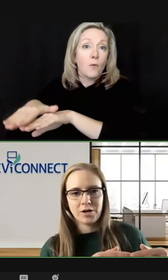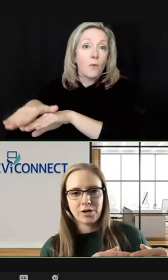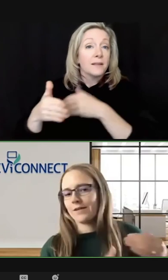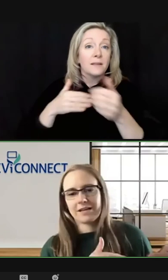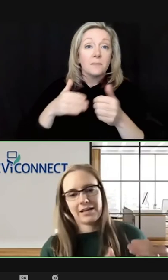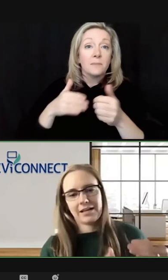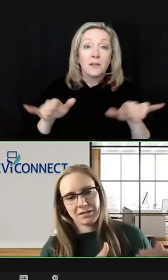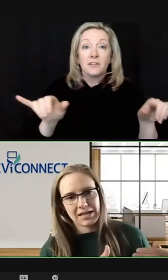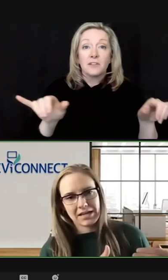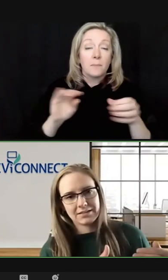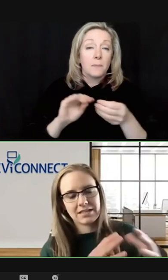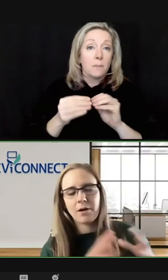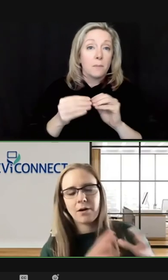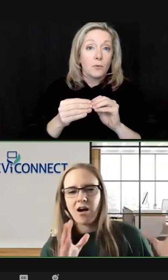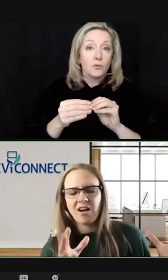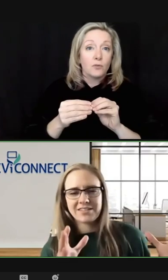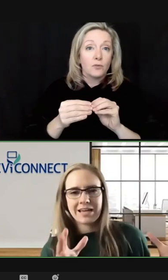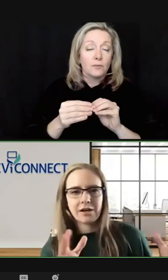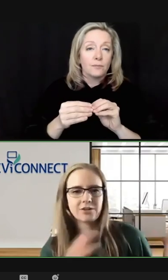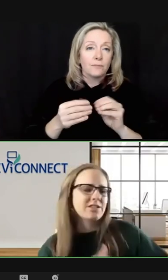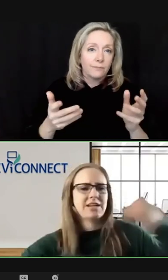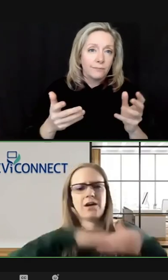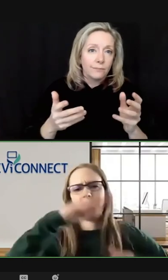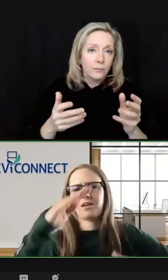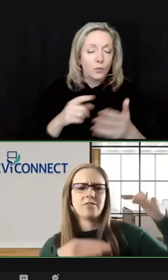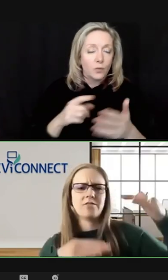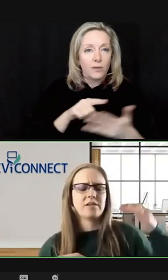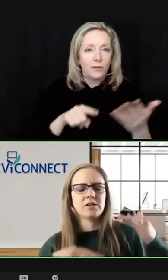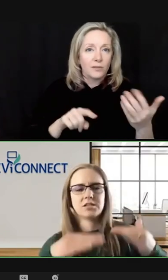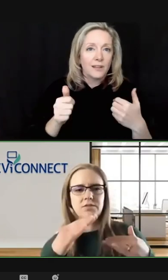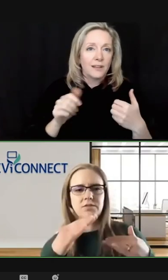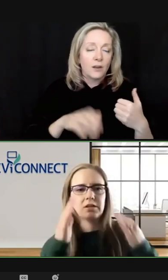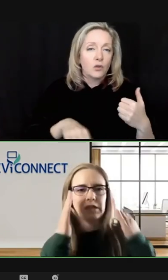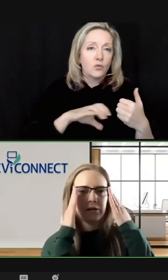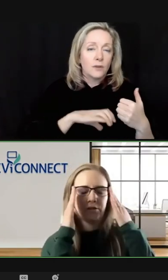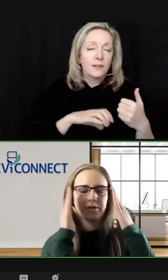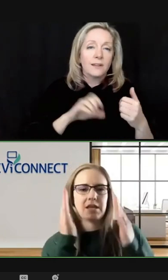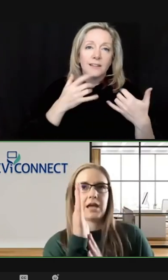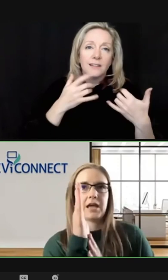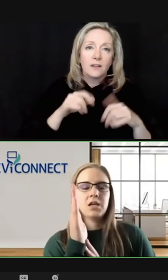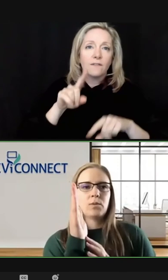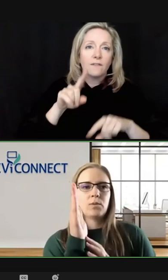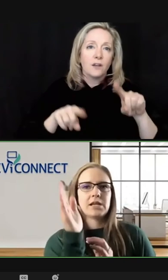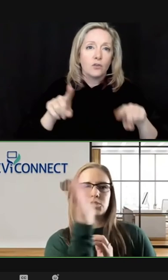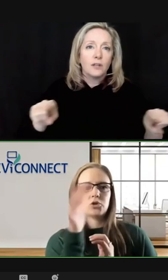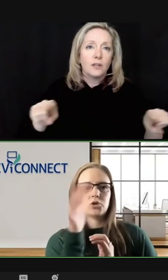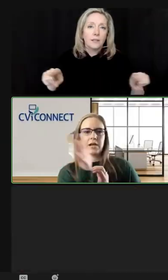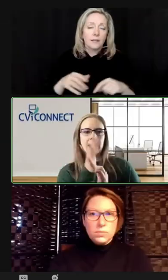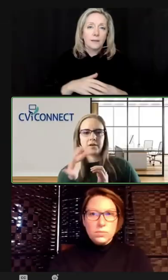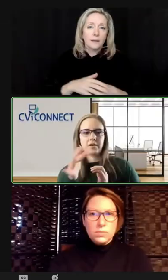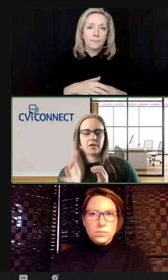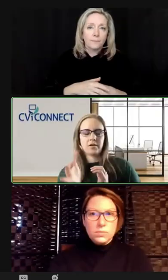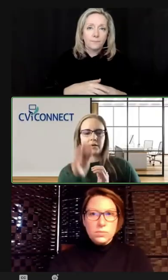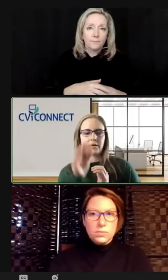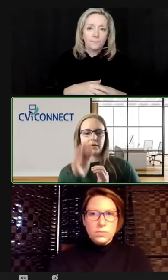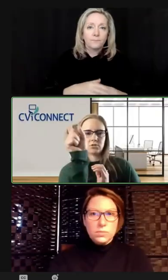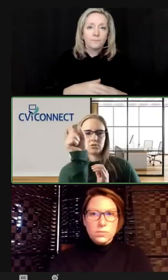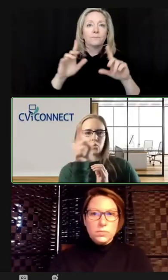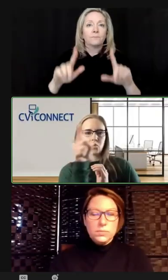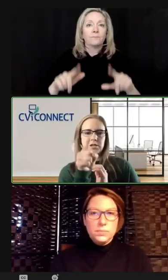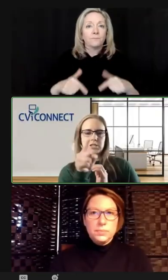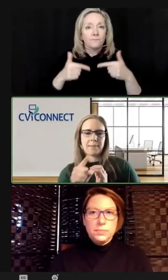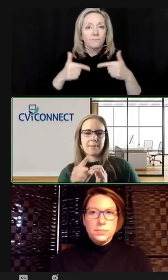score, don't have the exact same needs. Think about all 10 characteristics and how they can all vary so differently. And you're looking at rating 2 and how